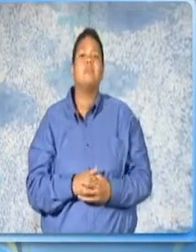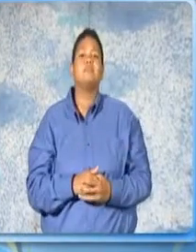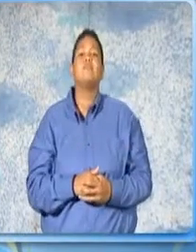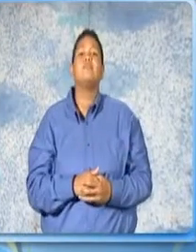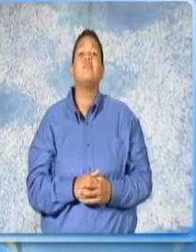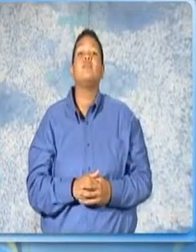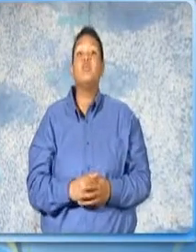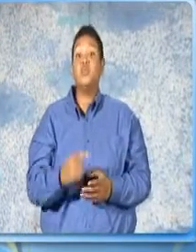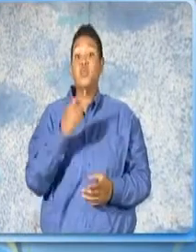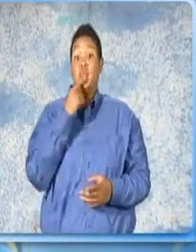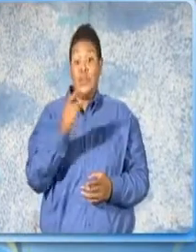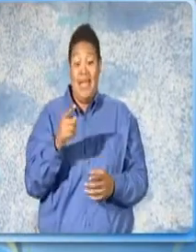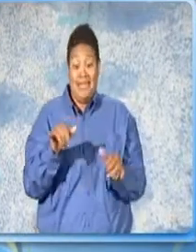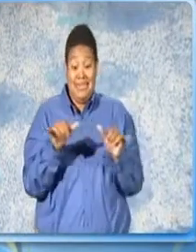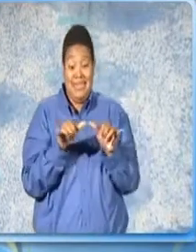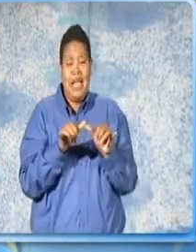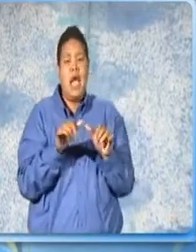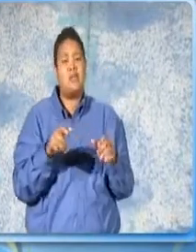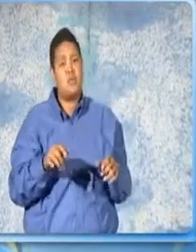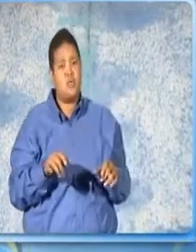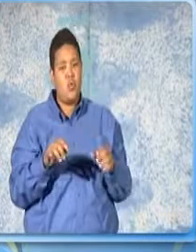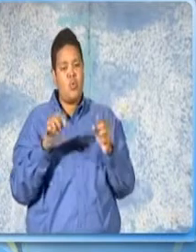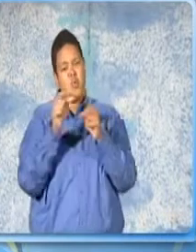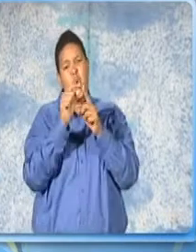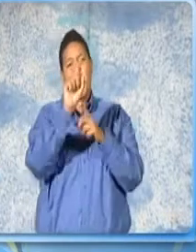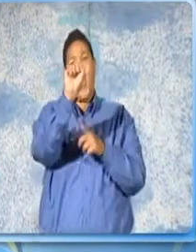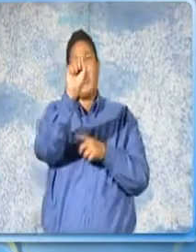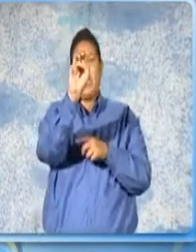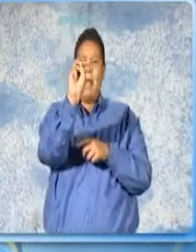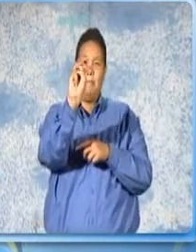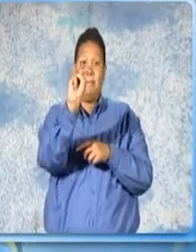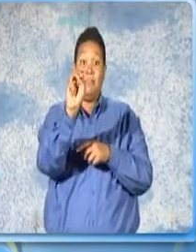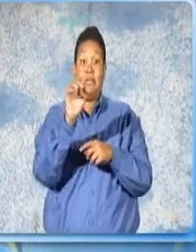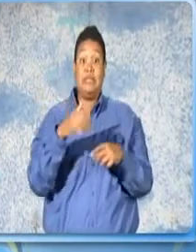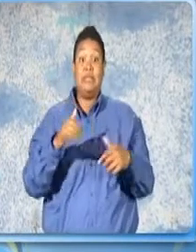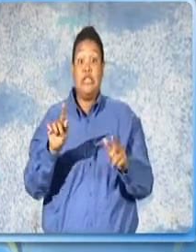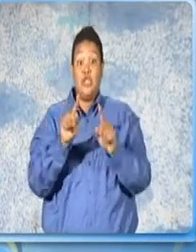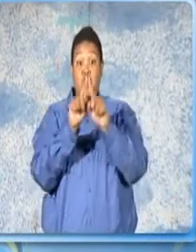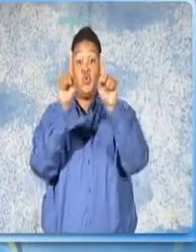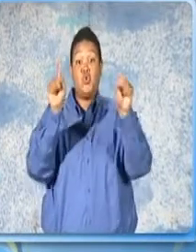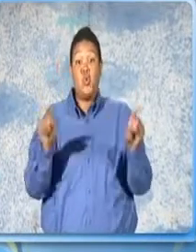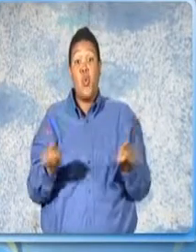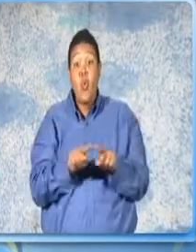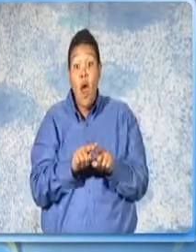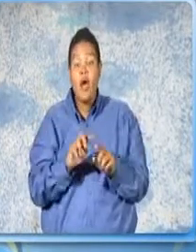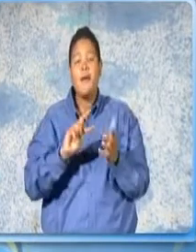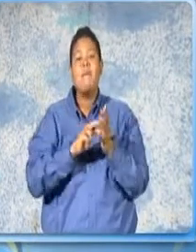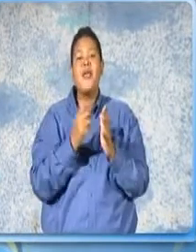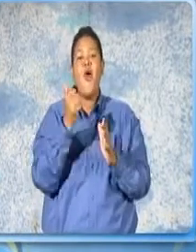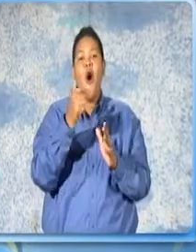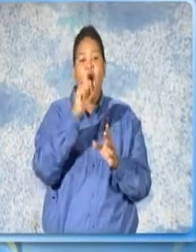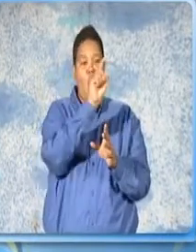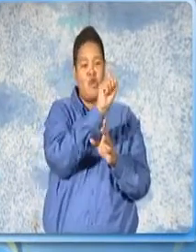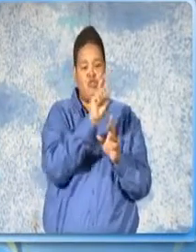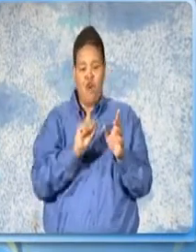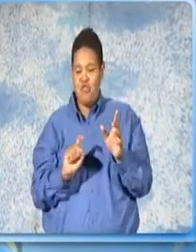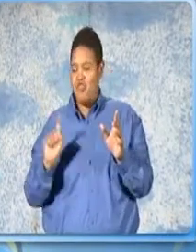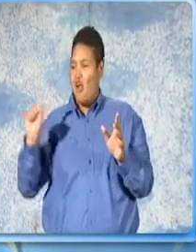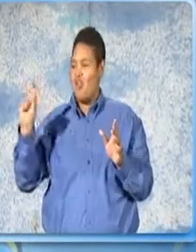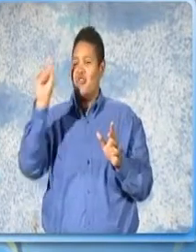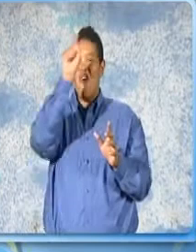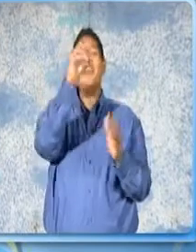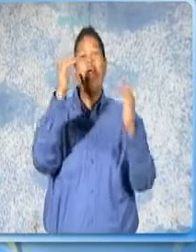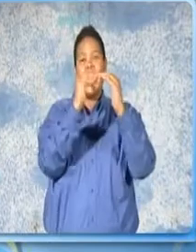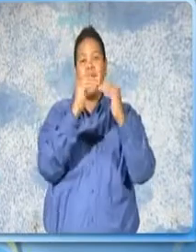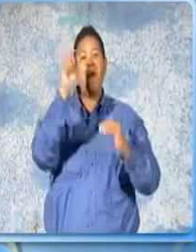Let's say the sides measure 100 meters. Since it is a square, it means that all four sides are equal and